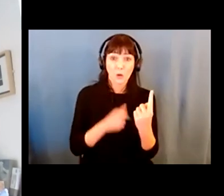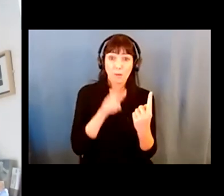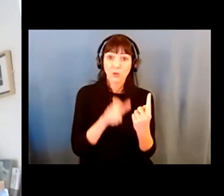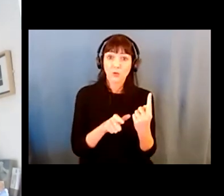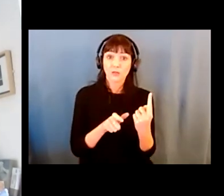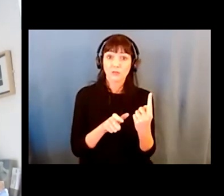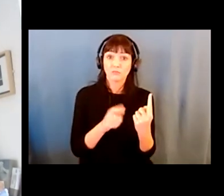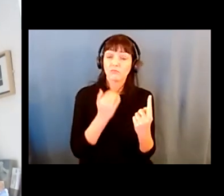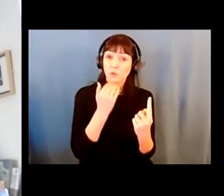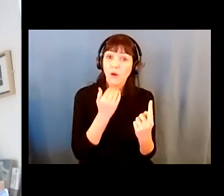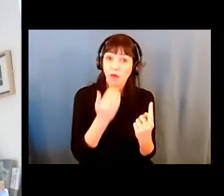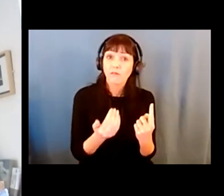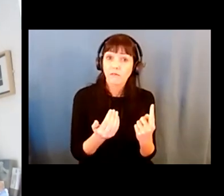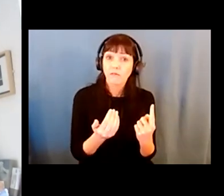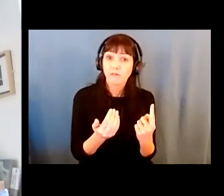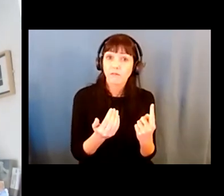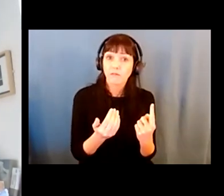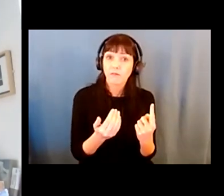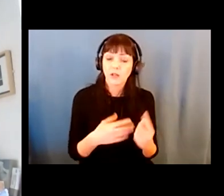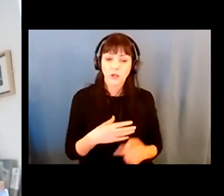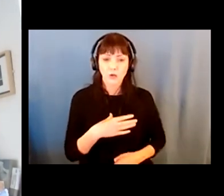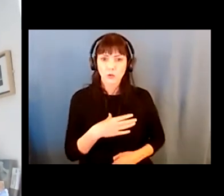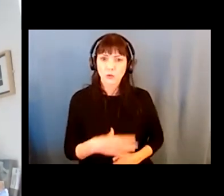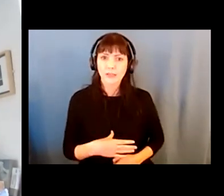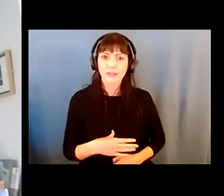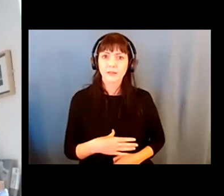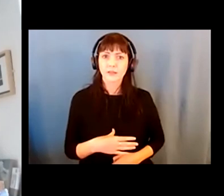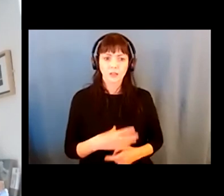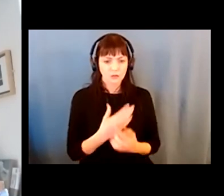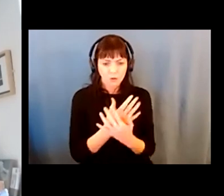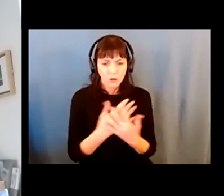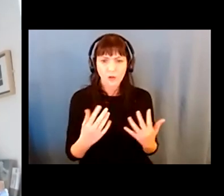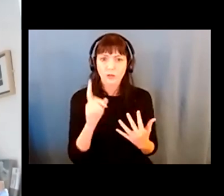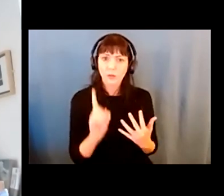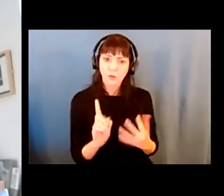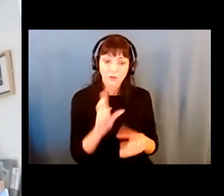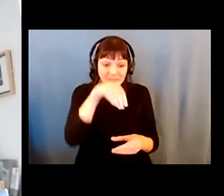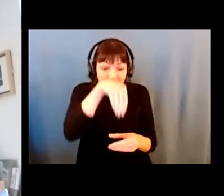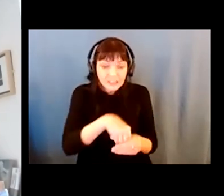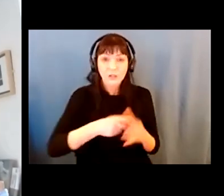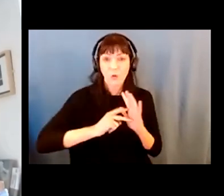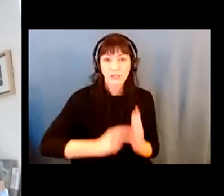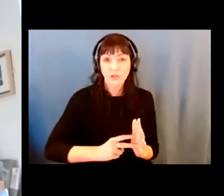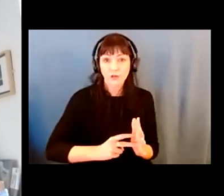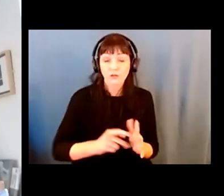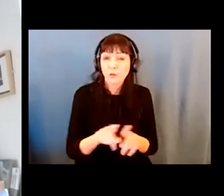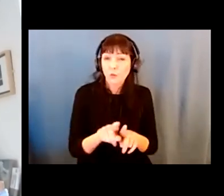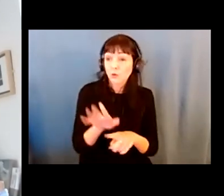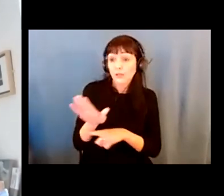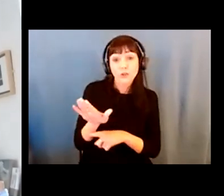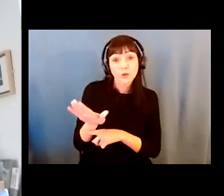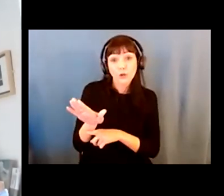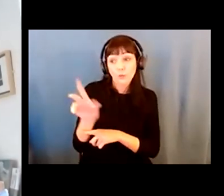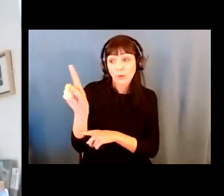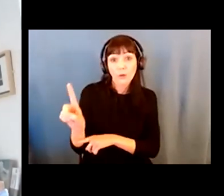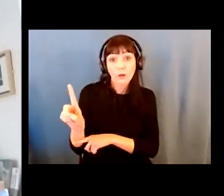You need to have a broader sense of people both within the organisation and external to the organisation to be there constantly